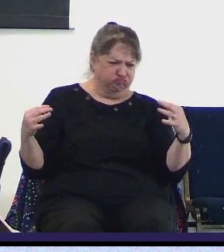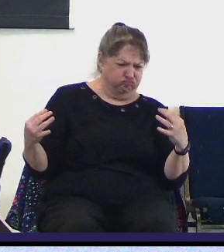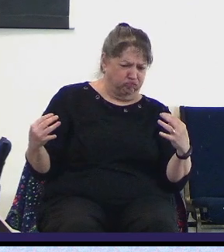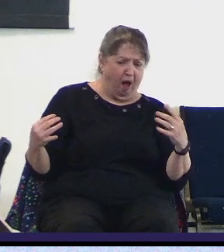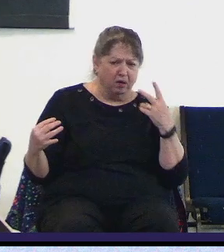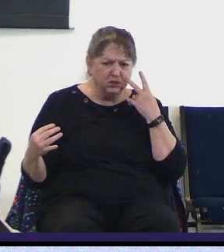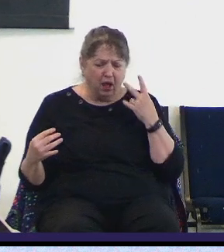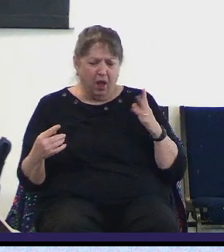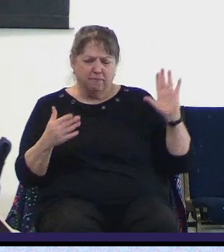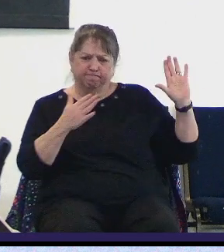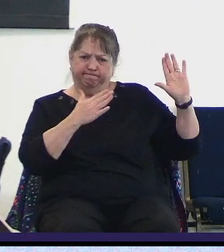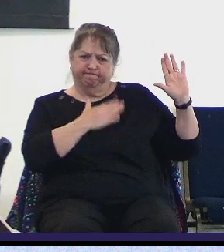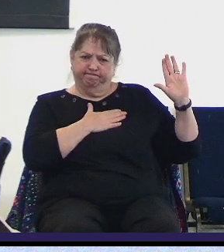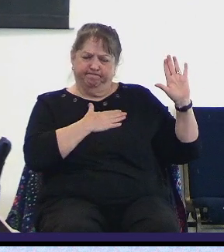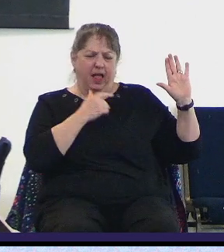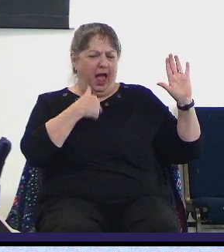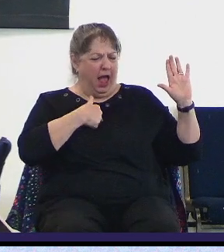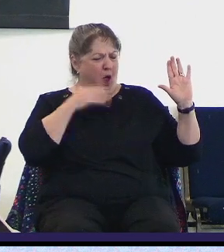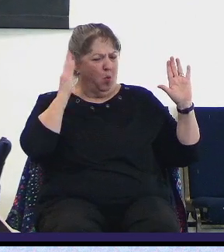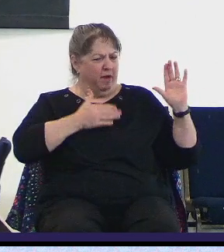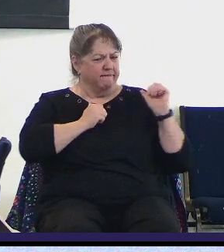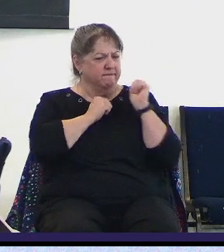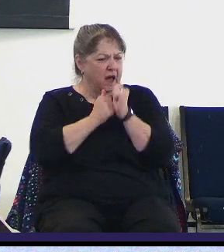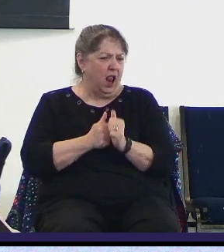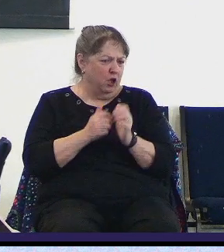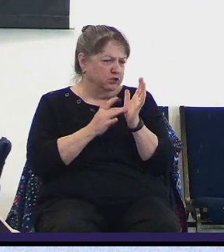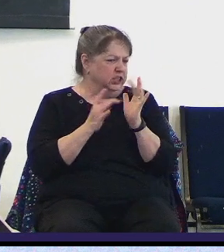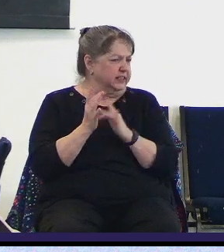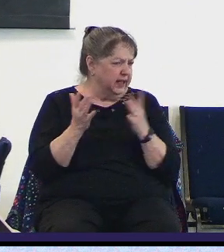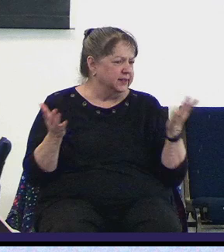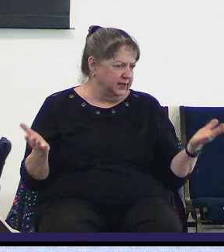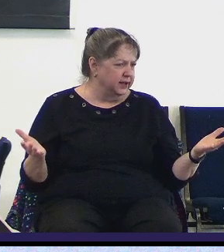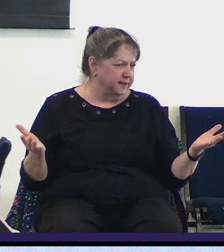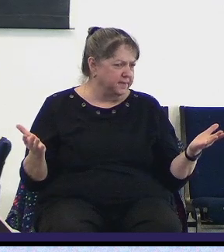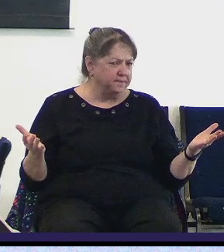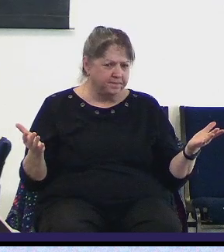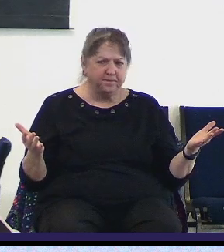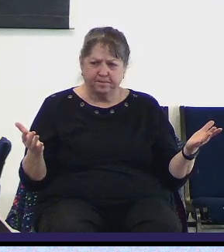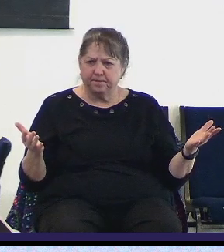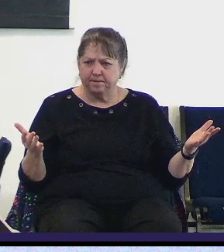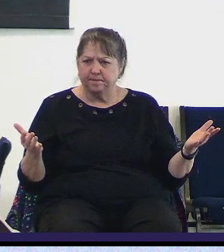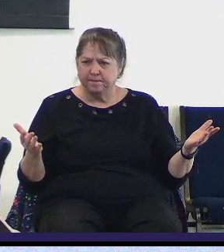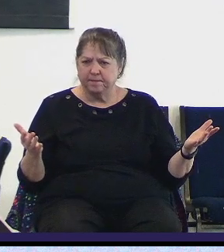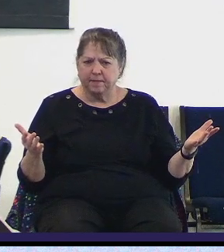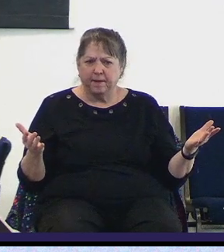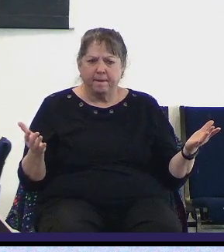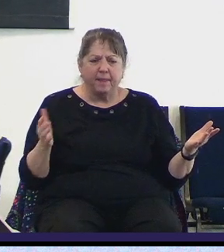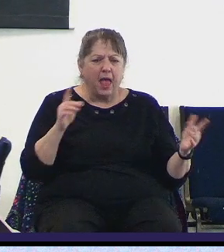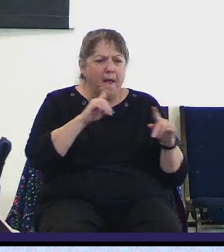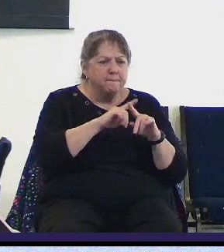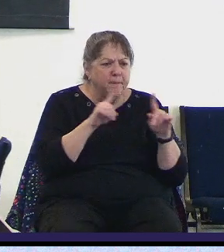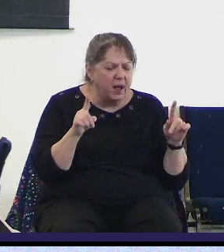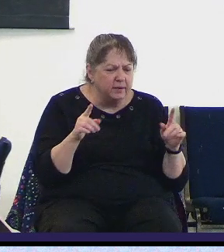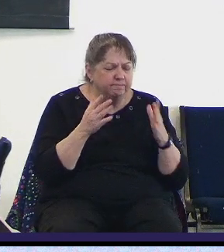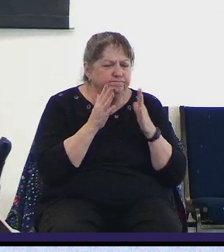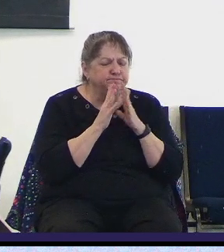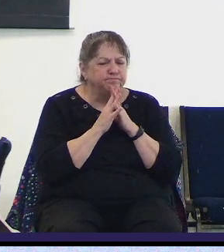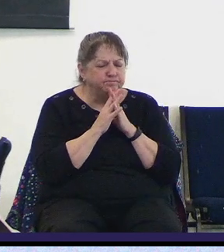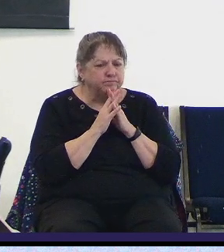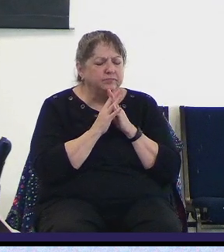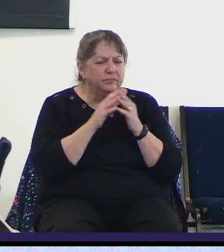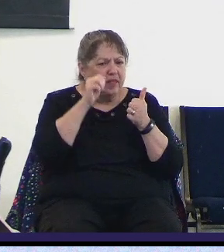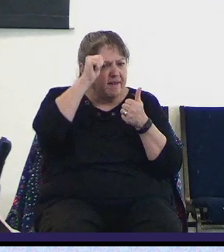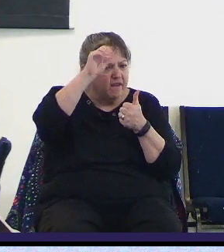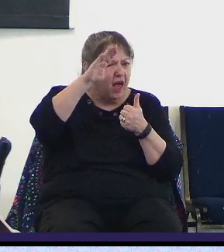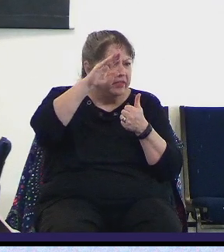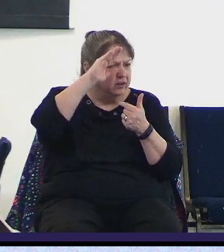your commitment to follow Jesus into the waters of baptism. But it's interesting that the same presence of the Father, the